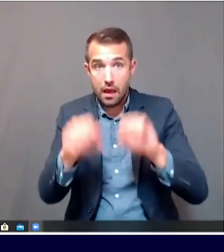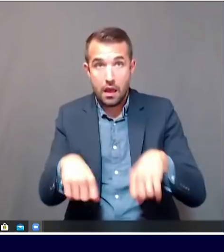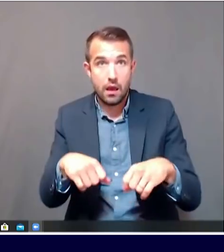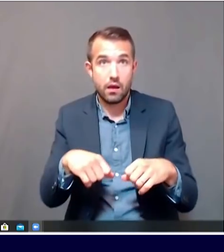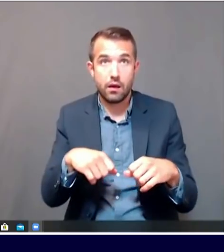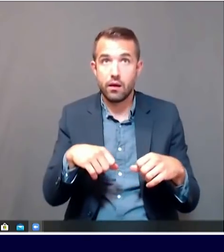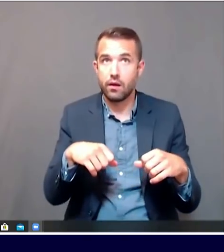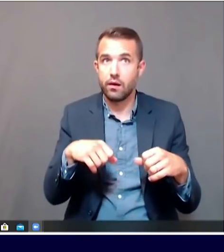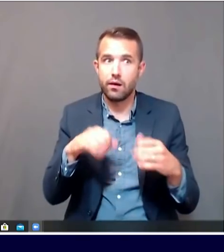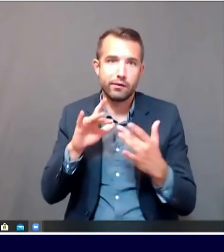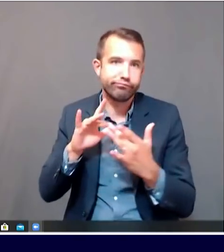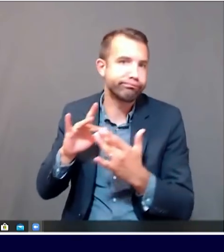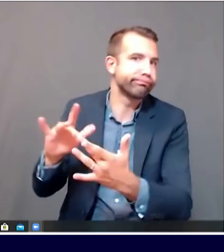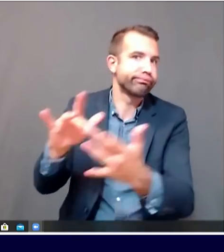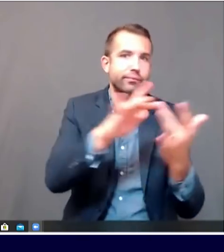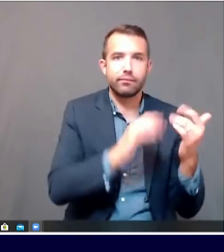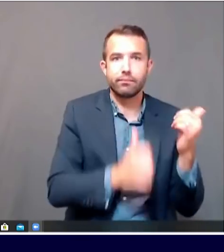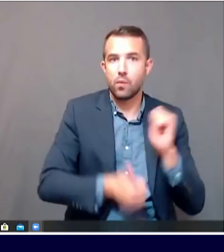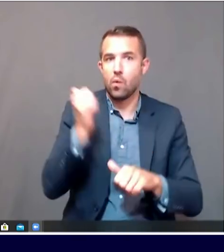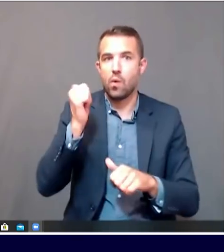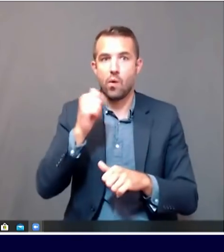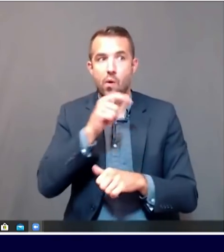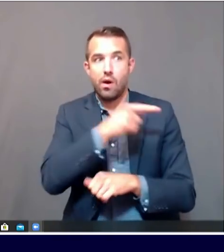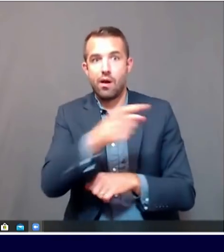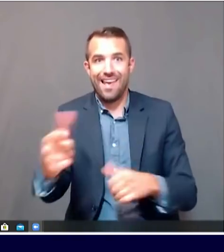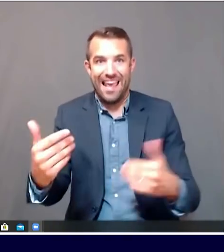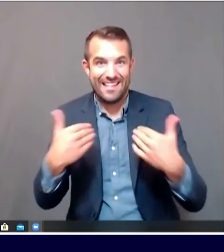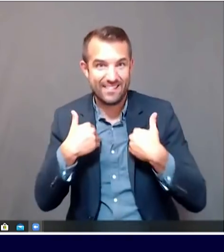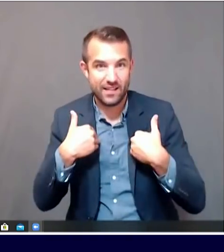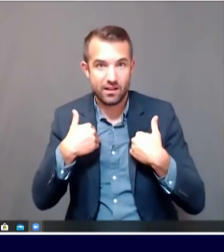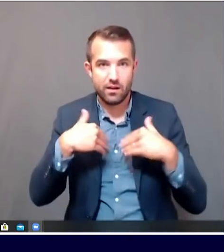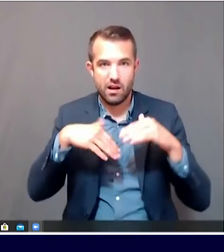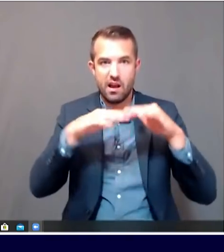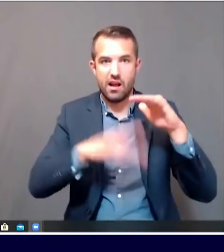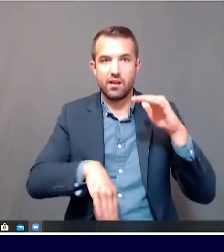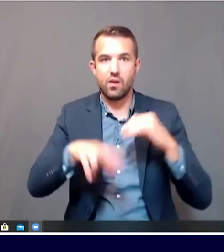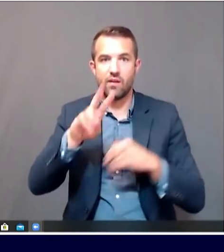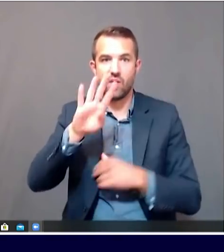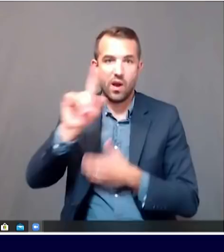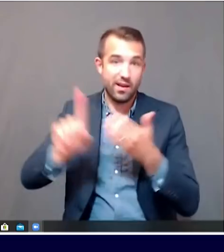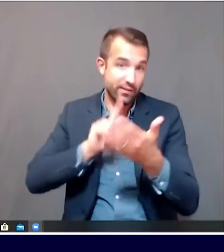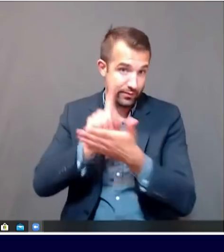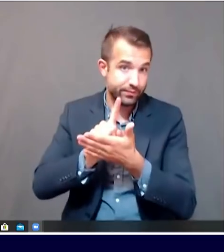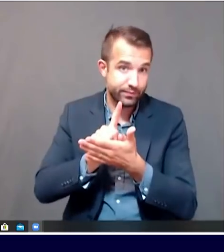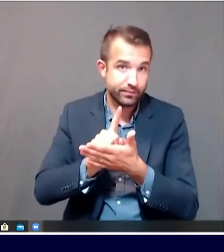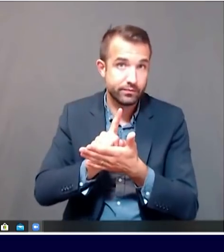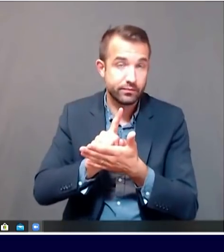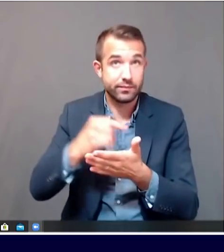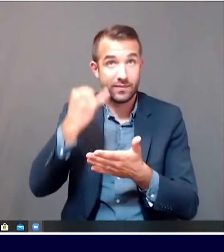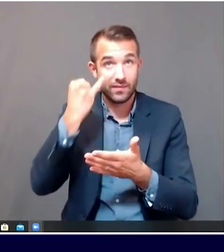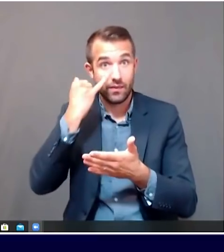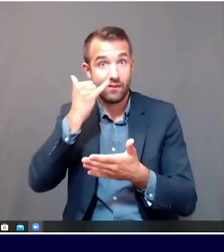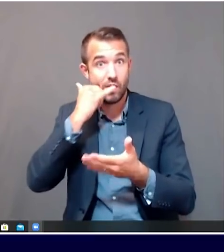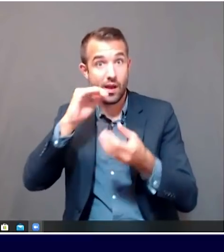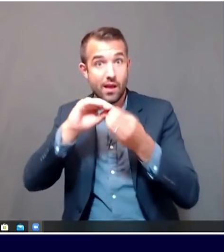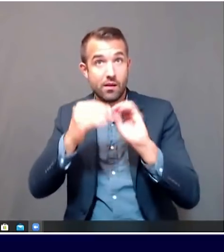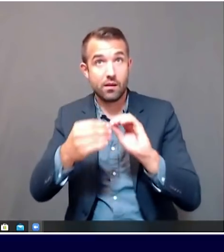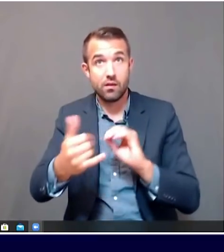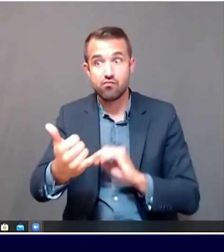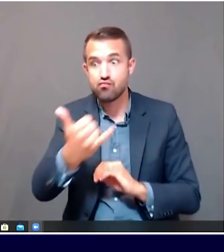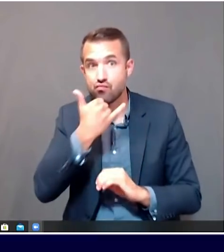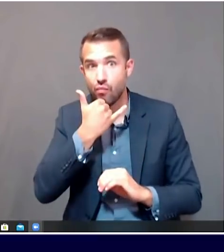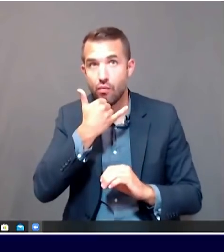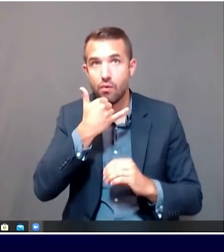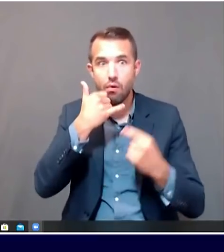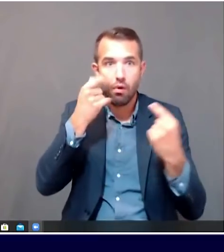cases within the 24-hour period. Now, sometimes the phone number that we have is not the accurate one. So it can take maybe a little